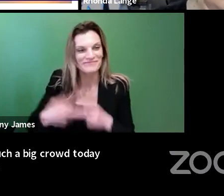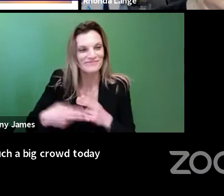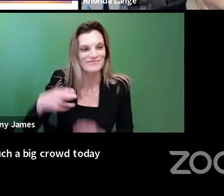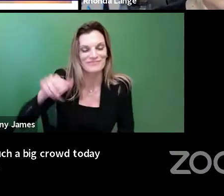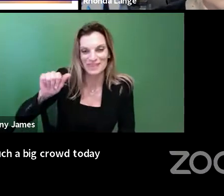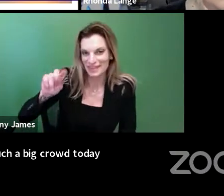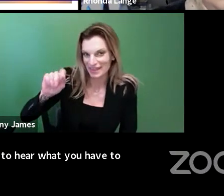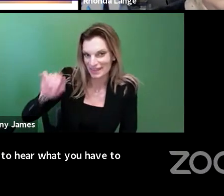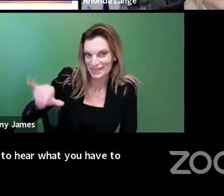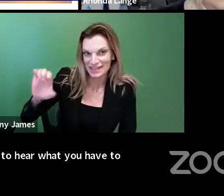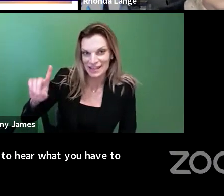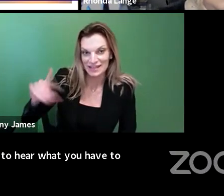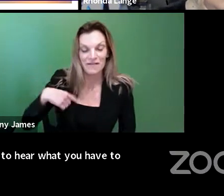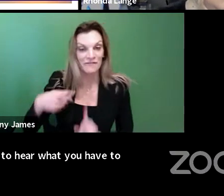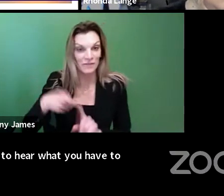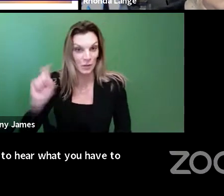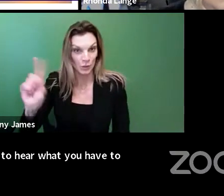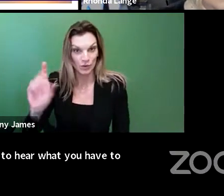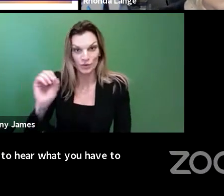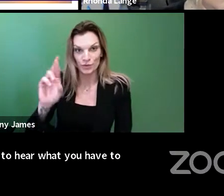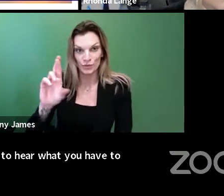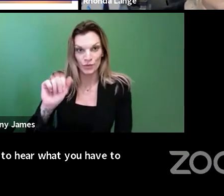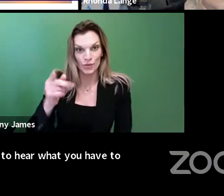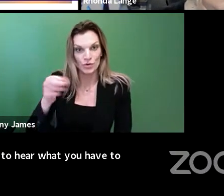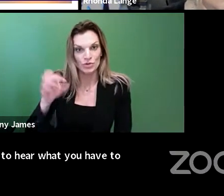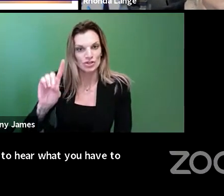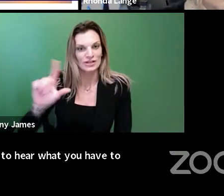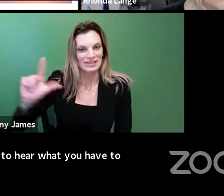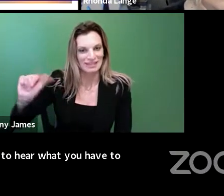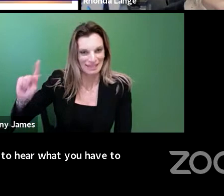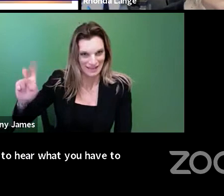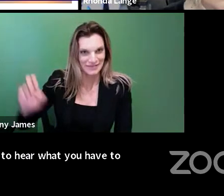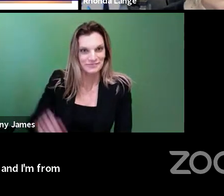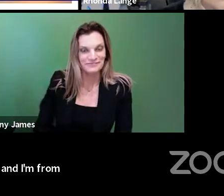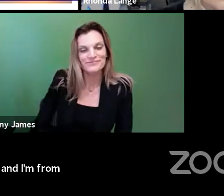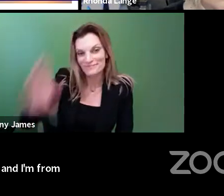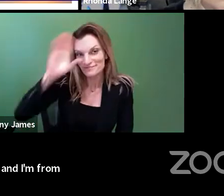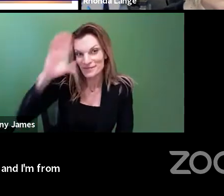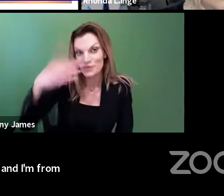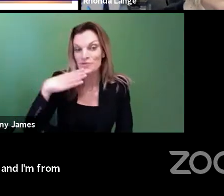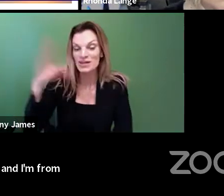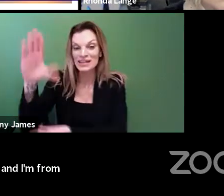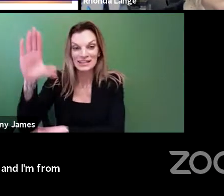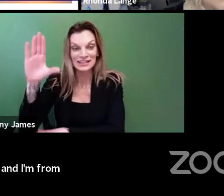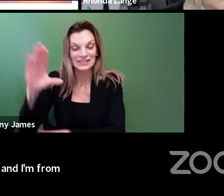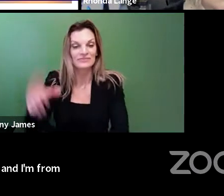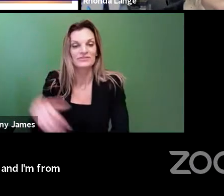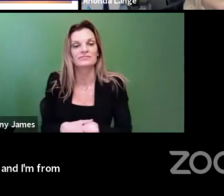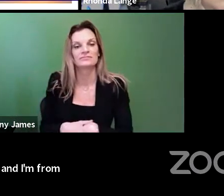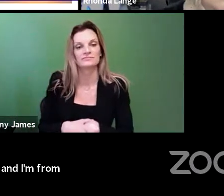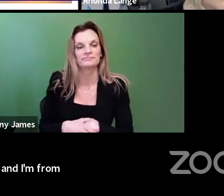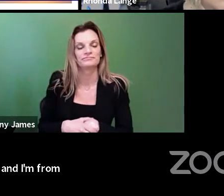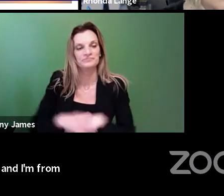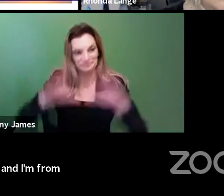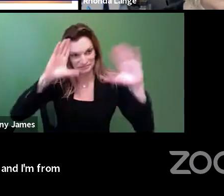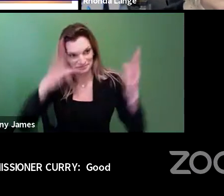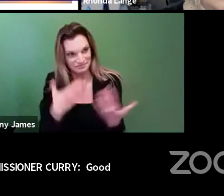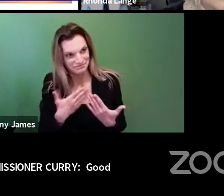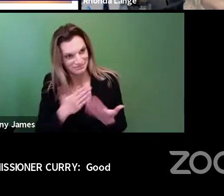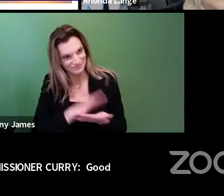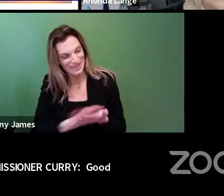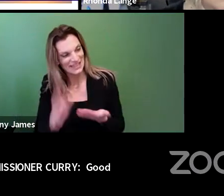Eid, and I'm from Orchard Lake, Michigan. Good evening, everyone. So good to see everyone out